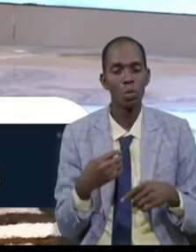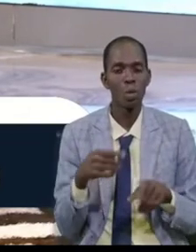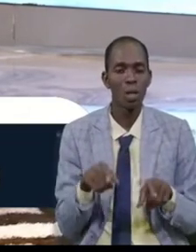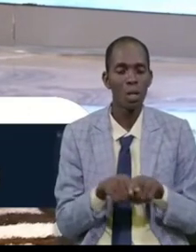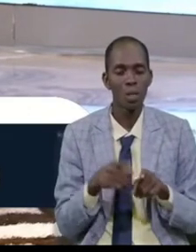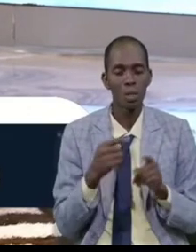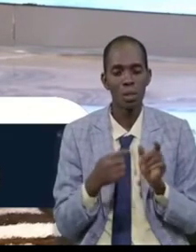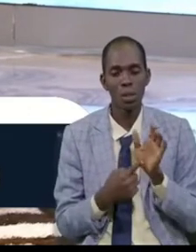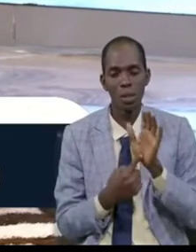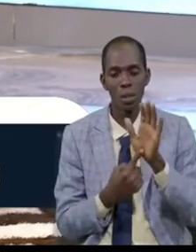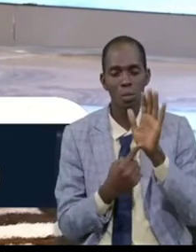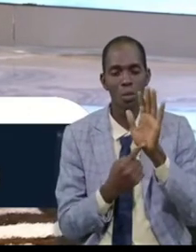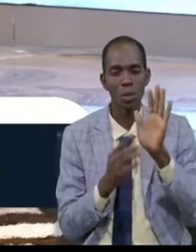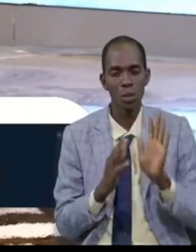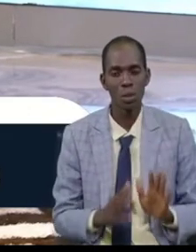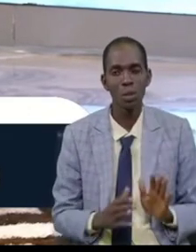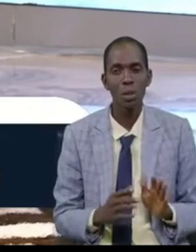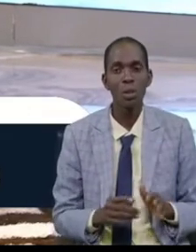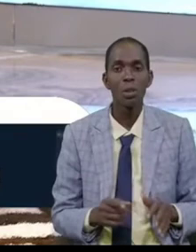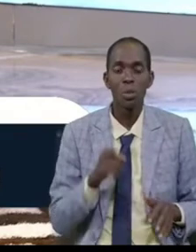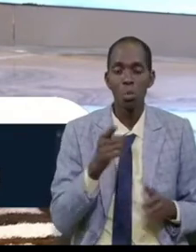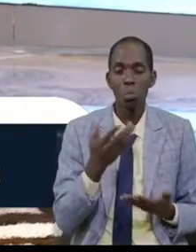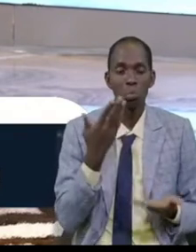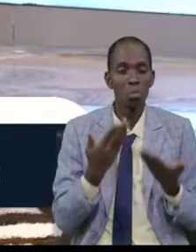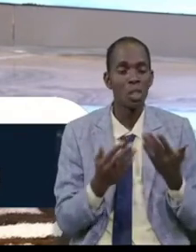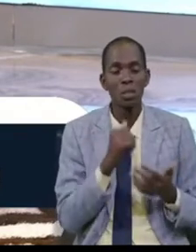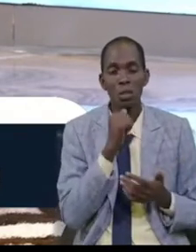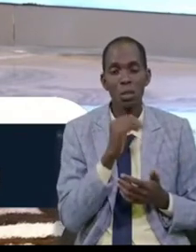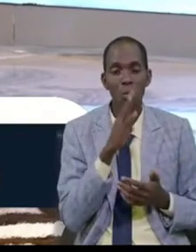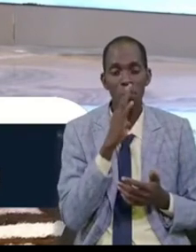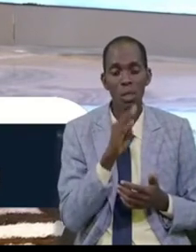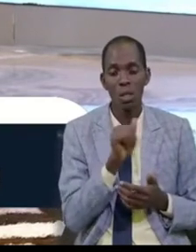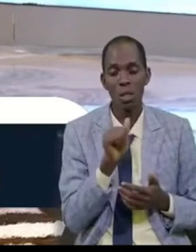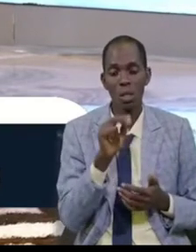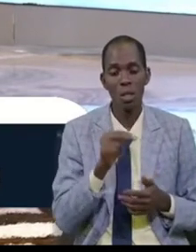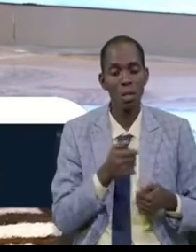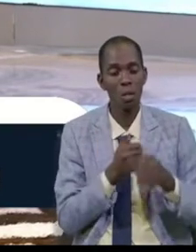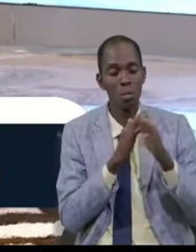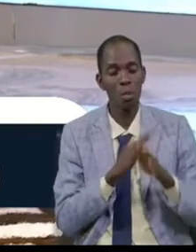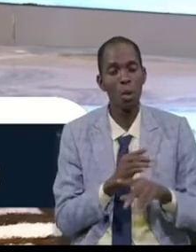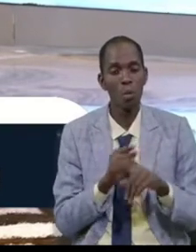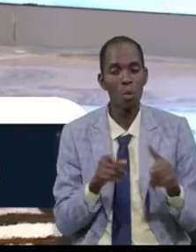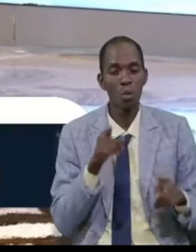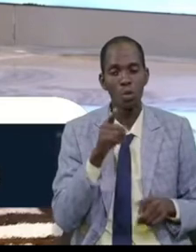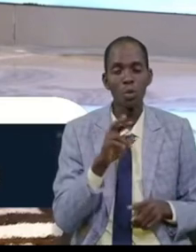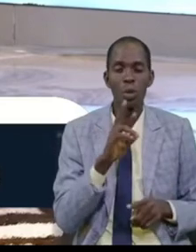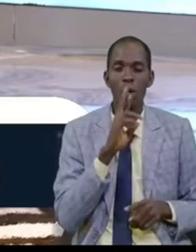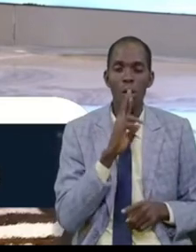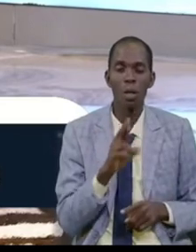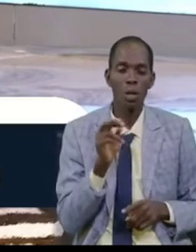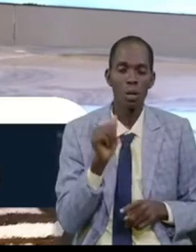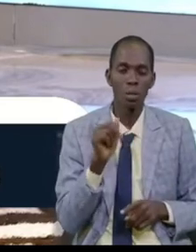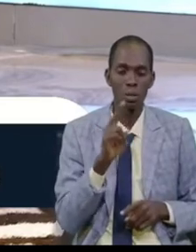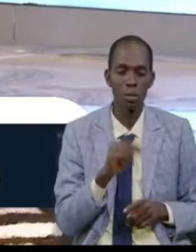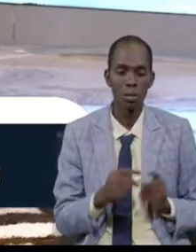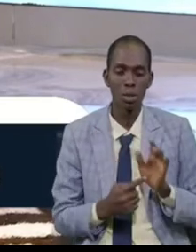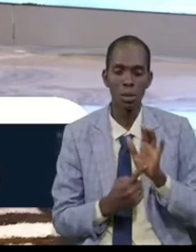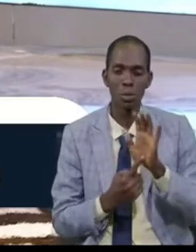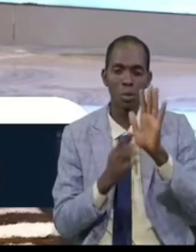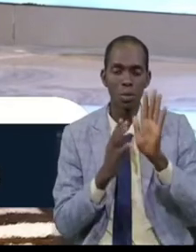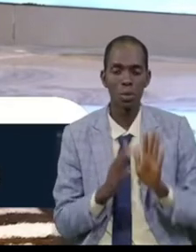You might not be an apostle, but you are an ambassador of Christ. The assigned ministry